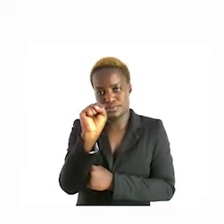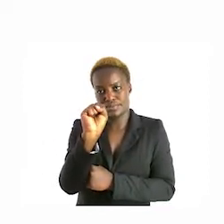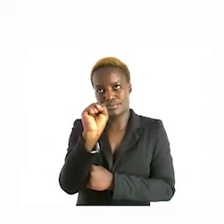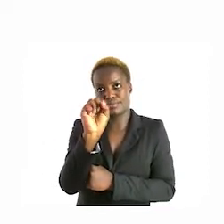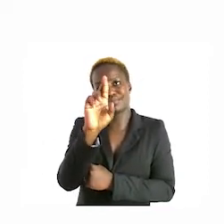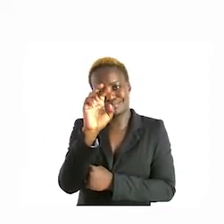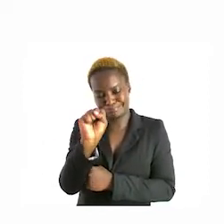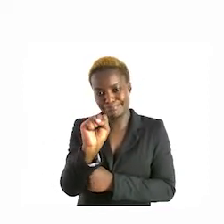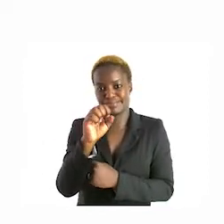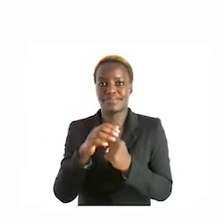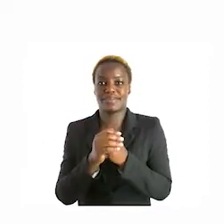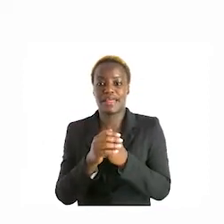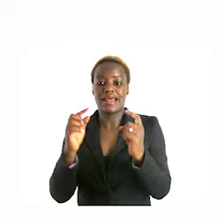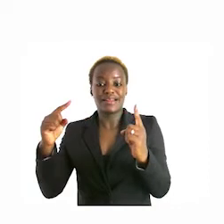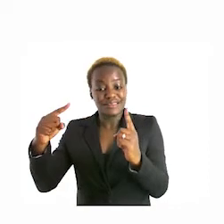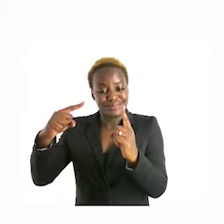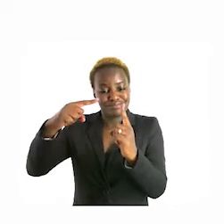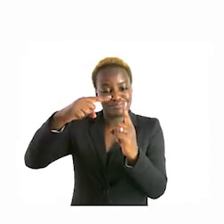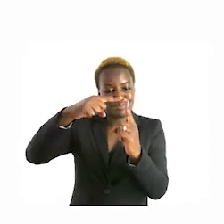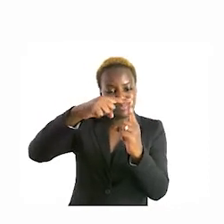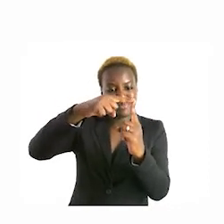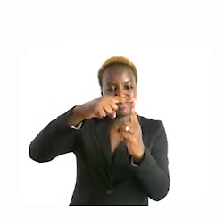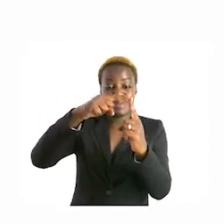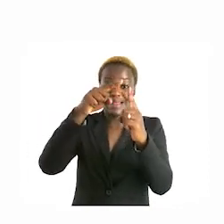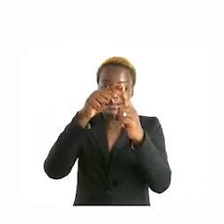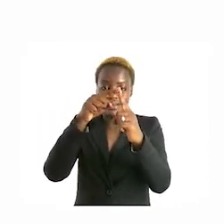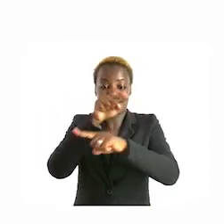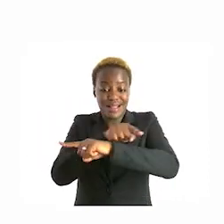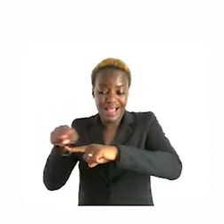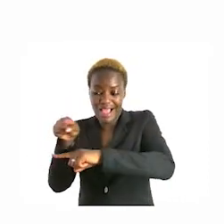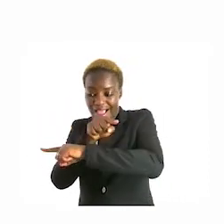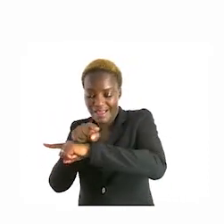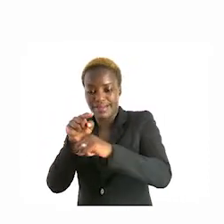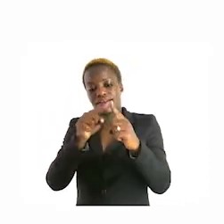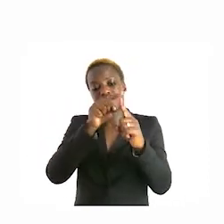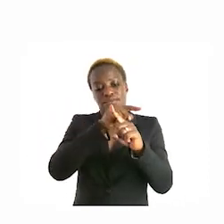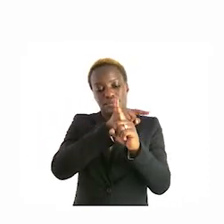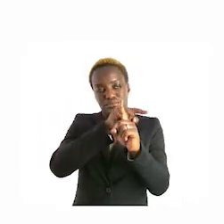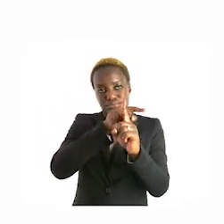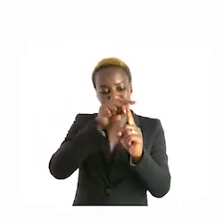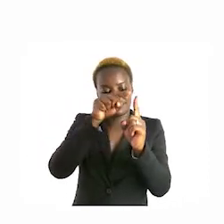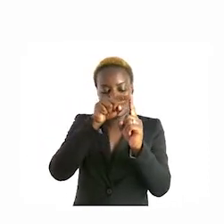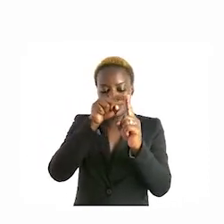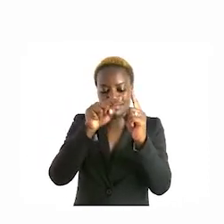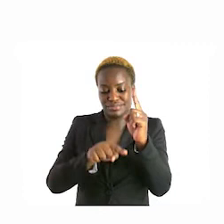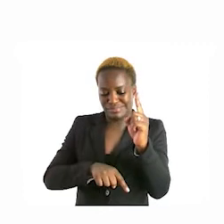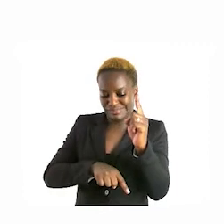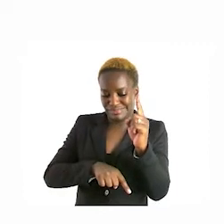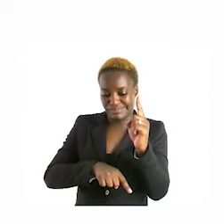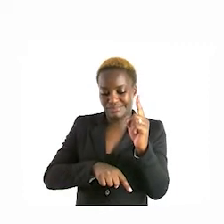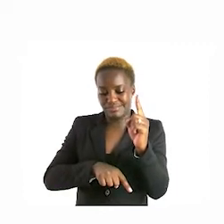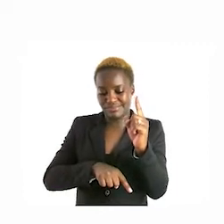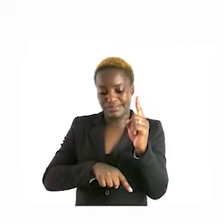the two lines. The one that is going down and the one that is going across. The vertical line that